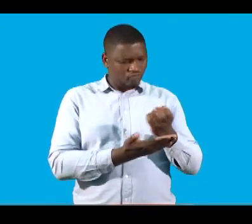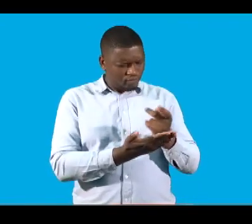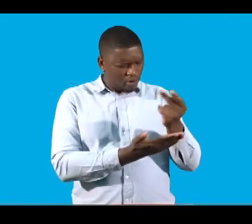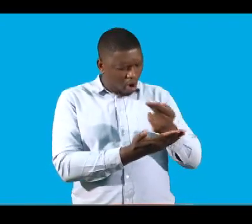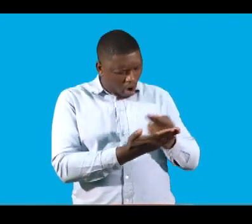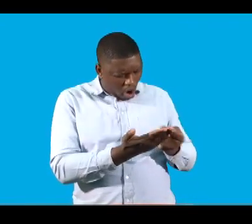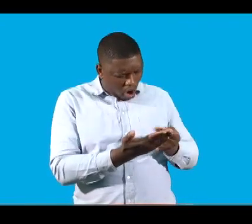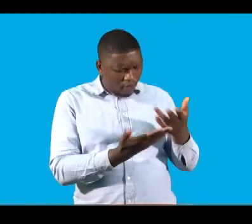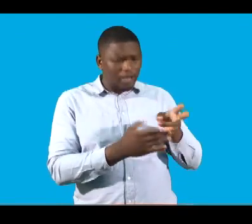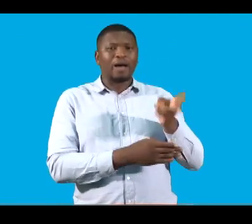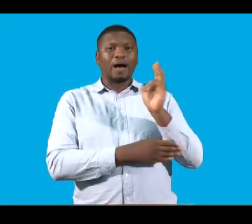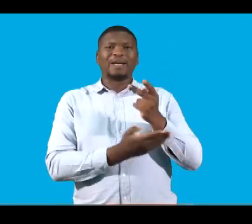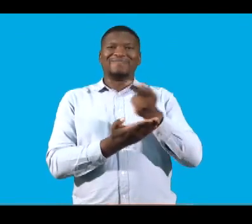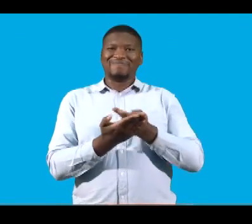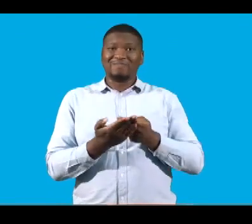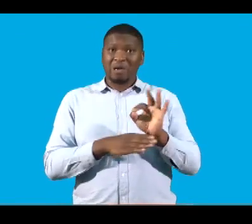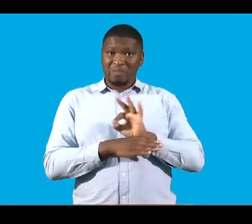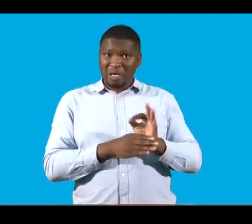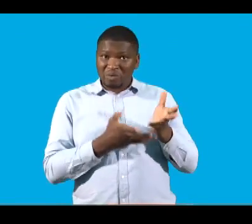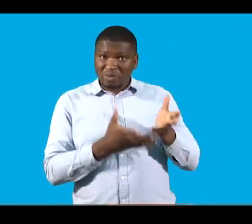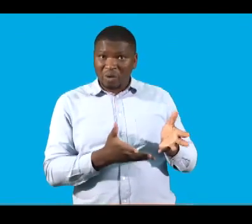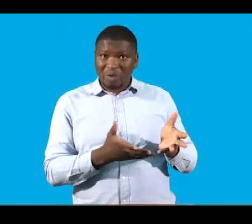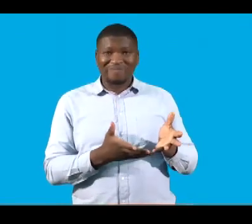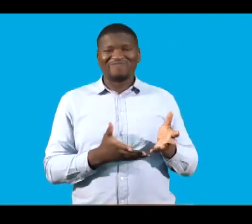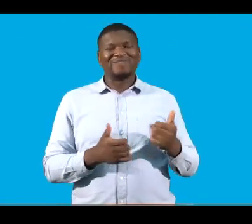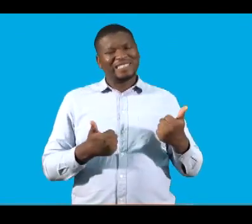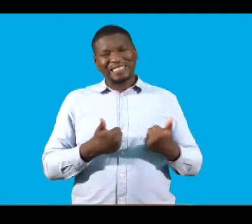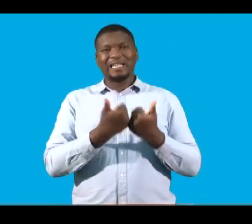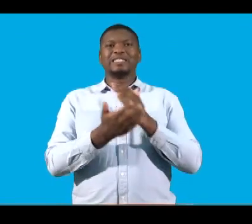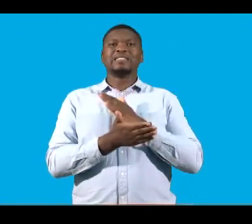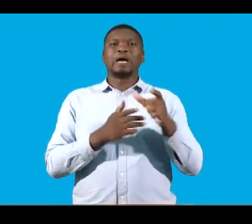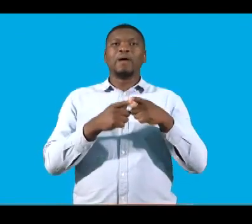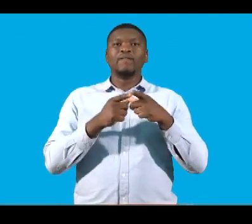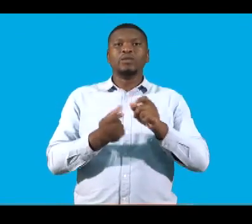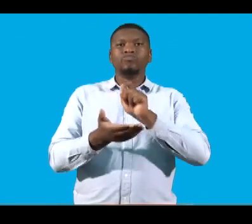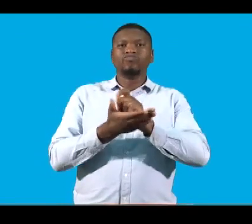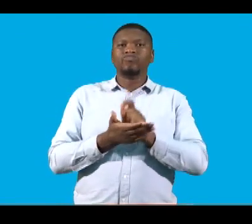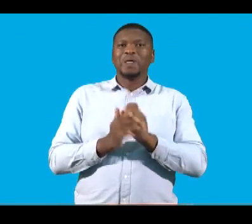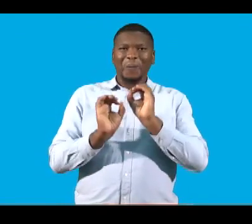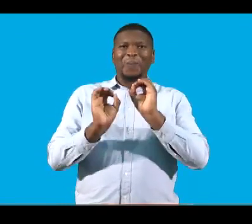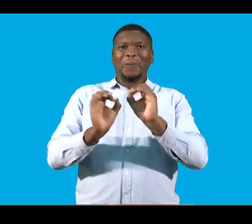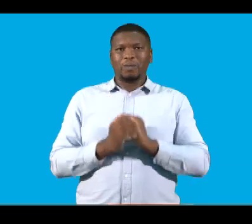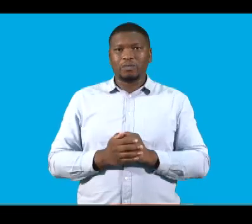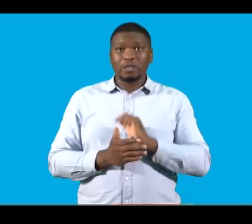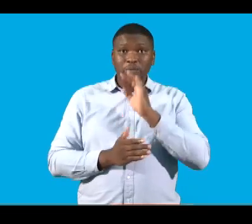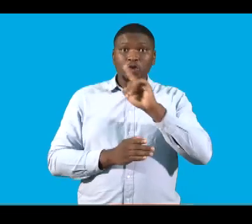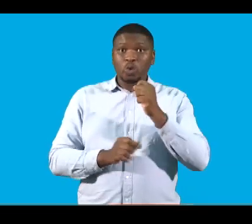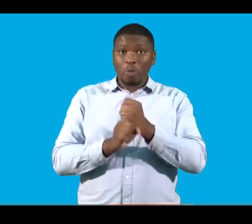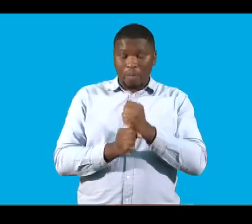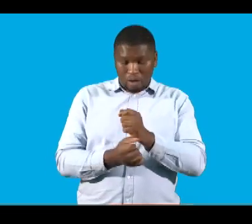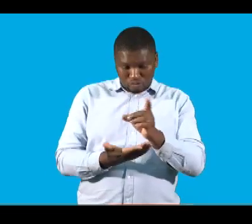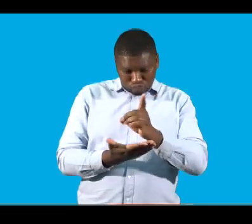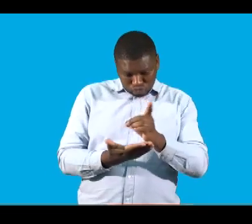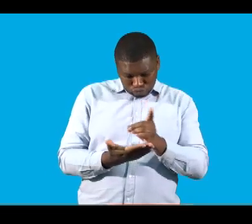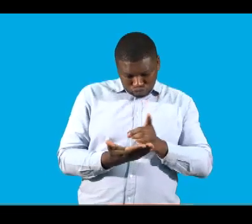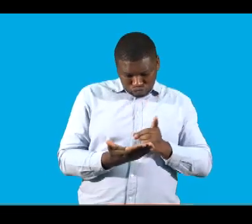not constitute planning and is the reason for some candidates not completing the paper. So by writing a draft of your essay and then writing the final,